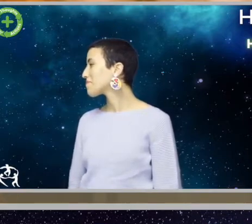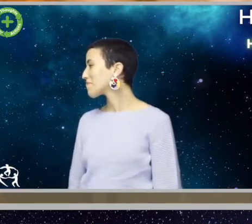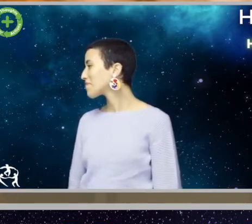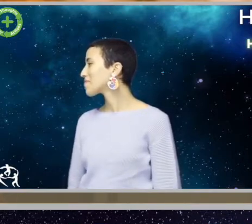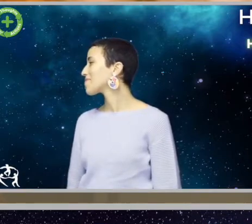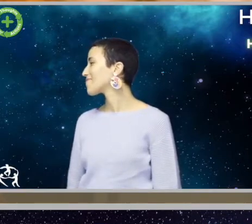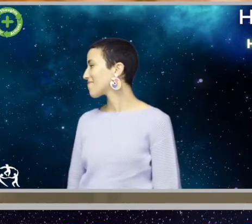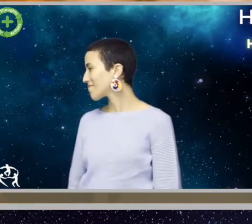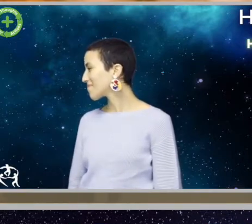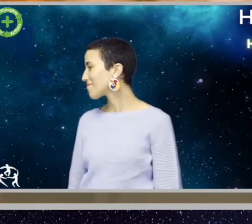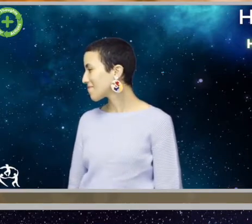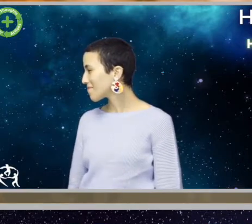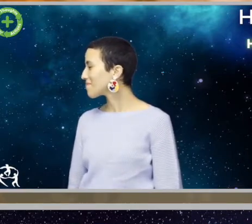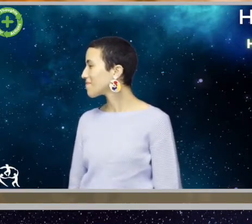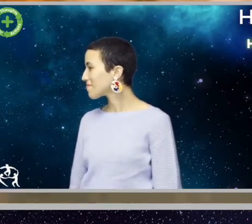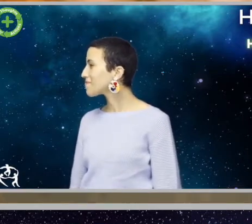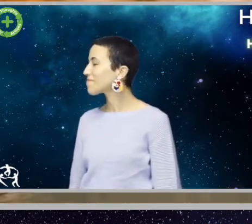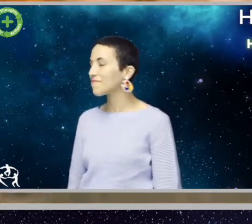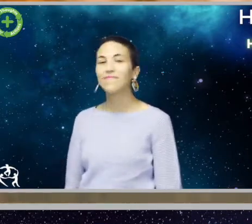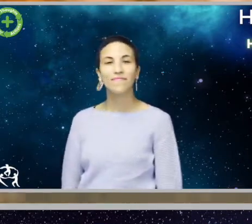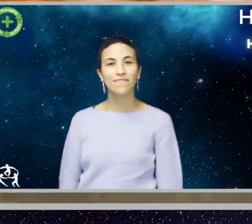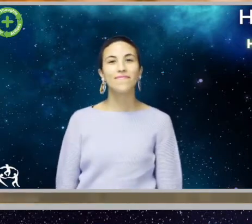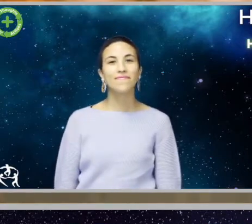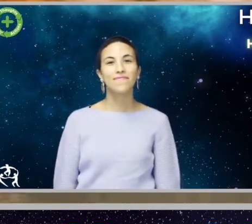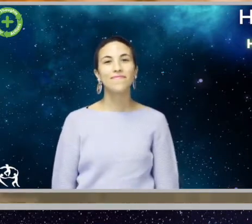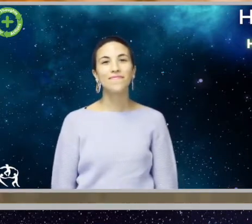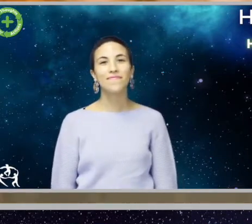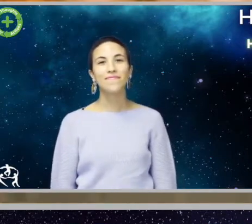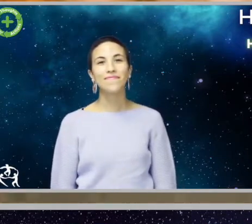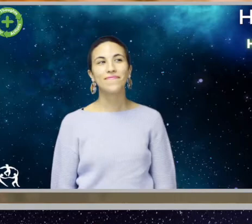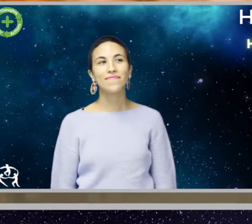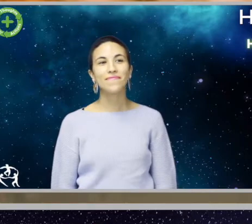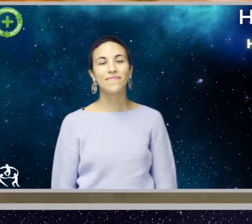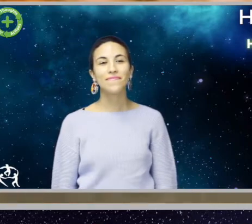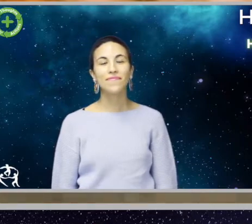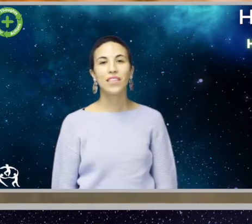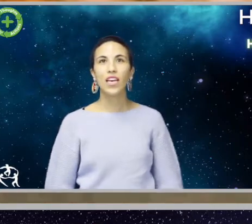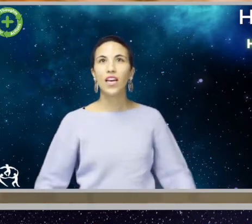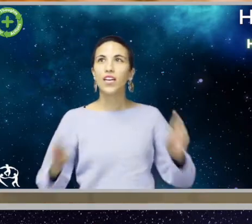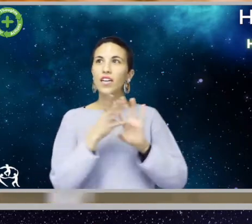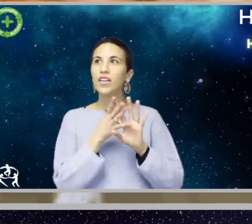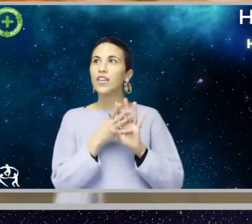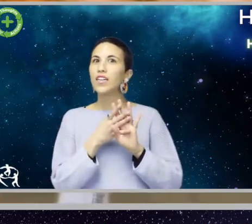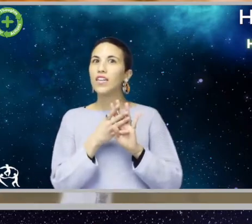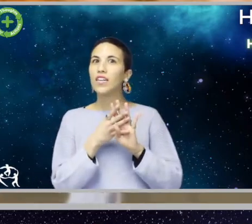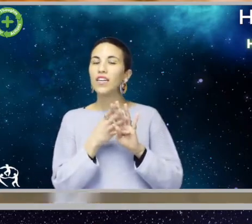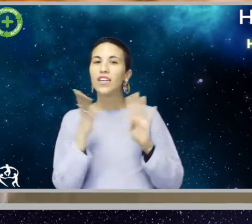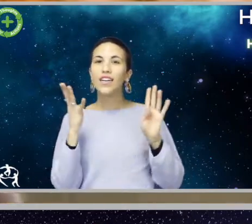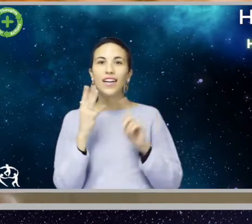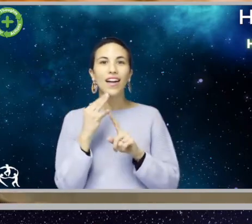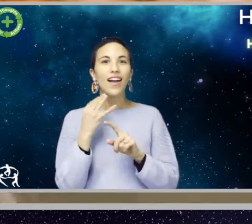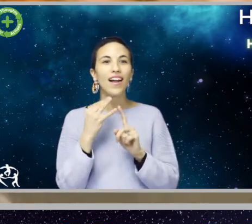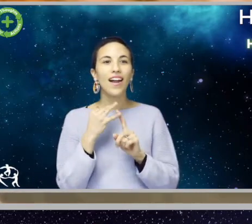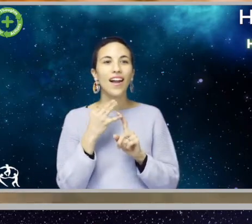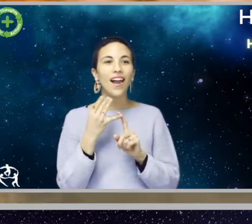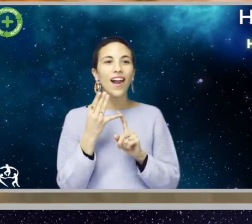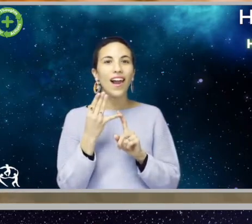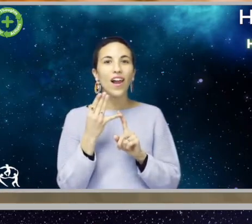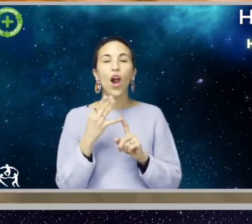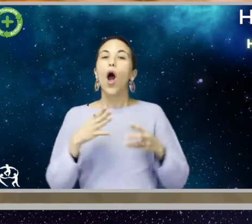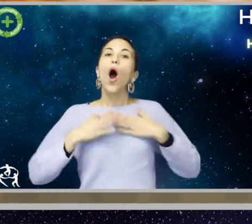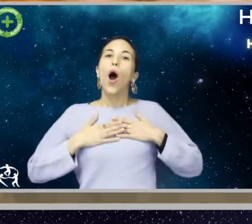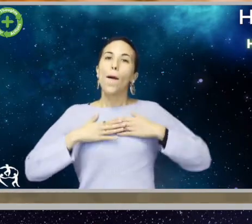modest. That's important. The next one is a, for B, a big heart.